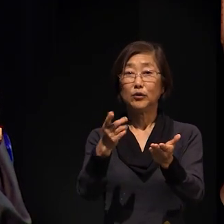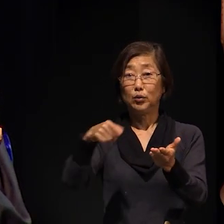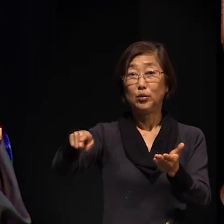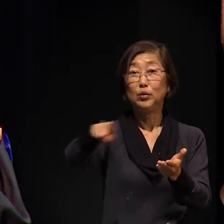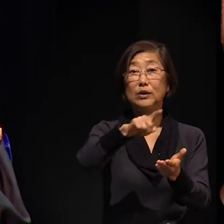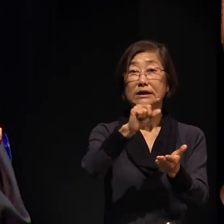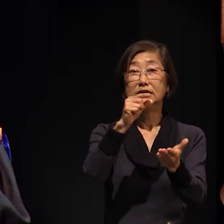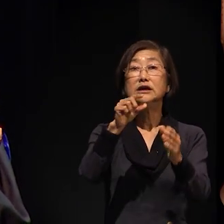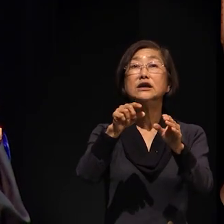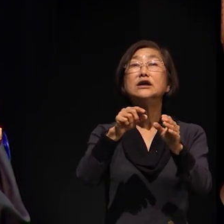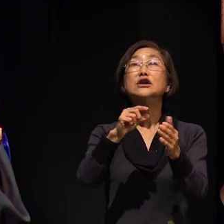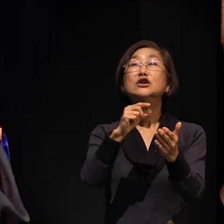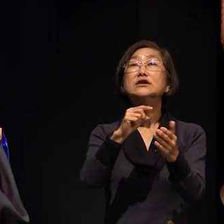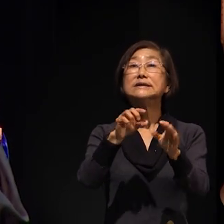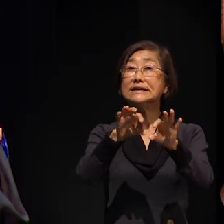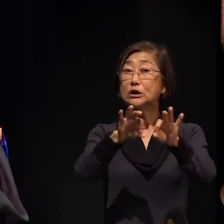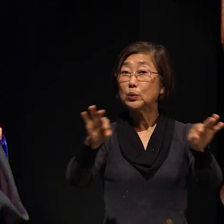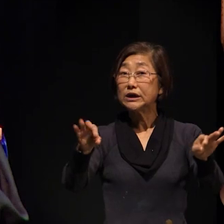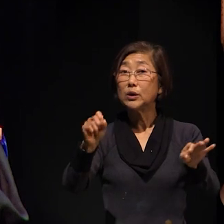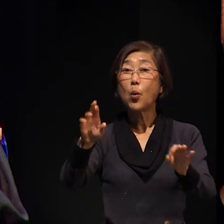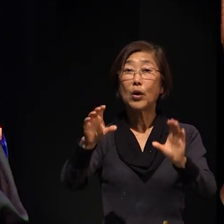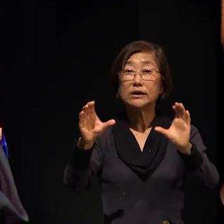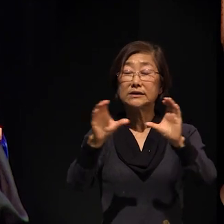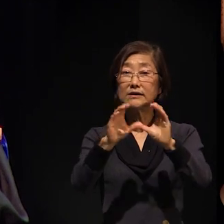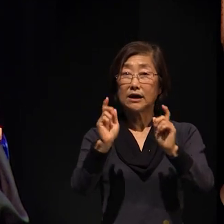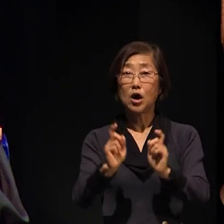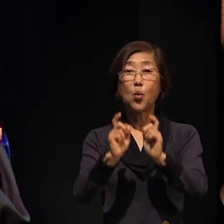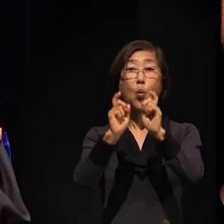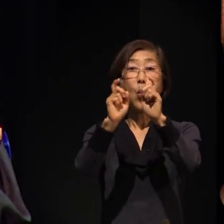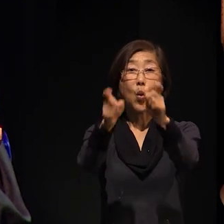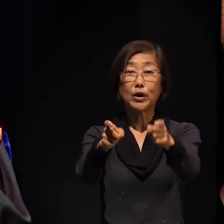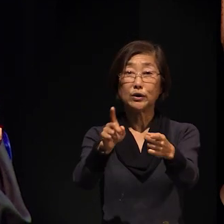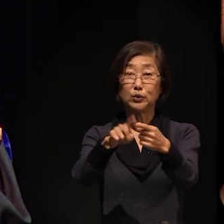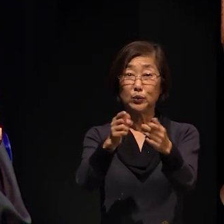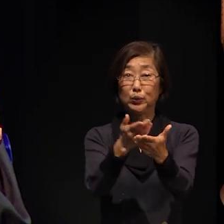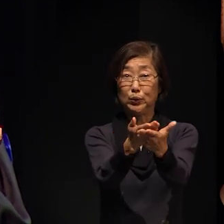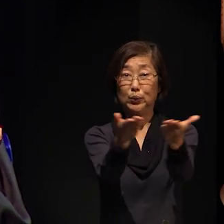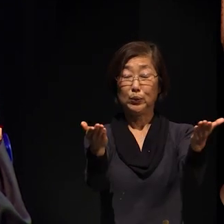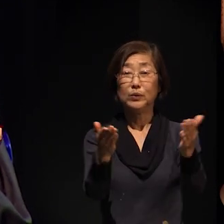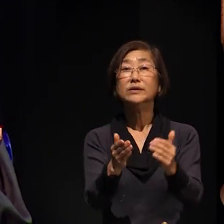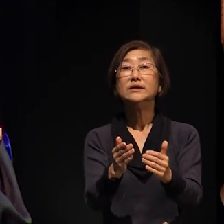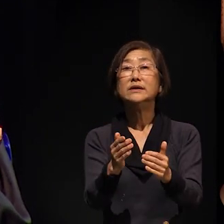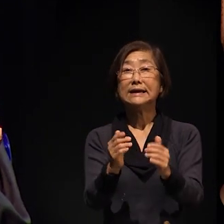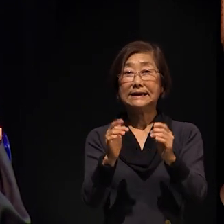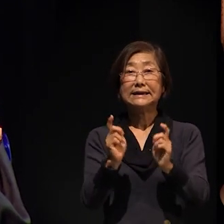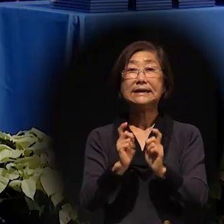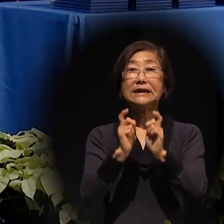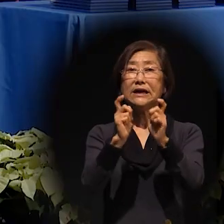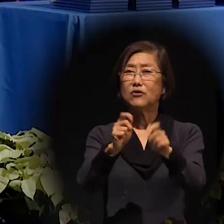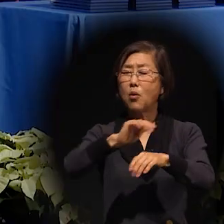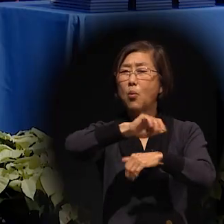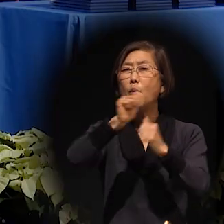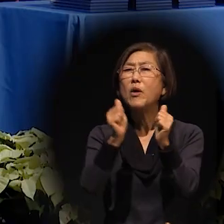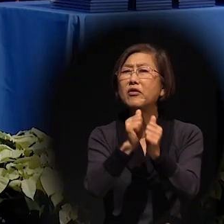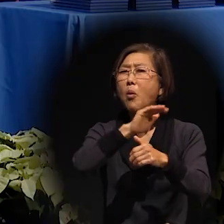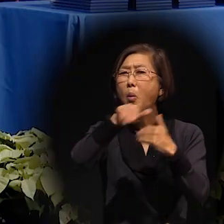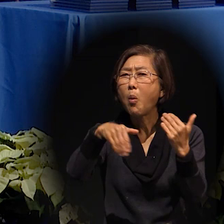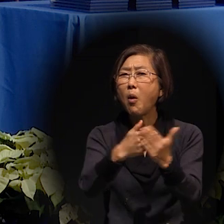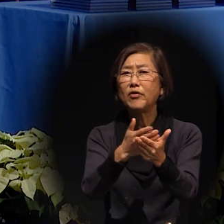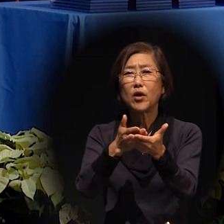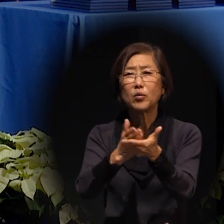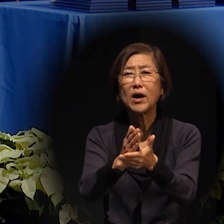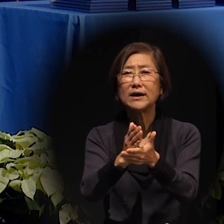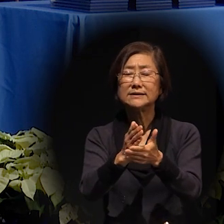confer upon you the degree or certificate being awarded to you and grant you